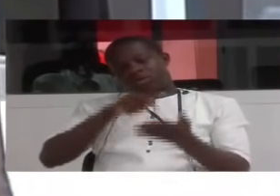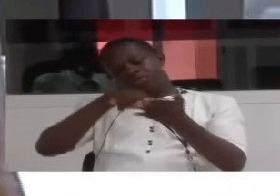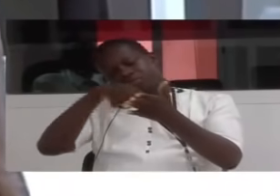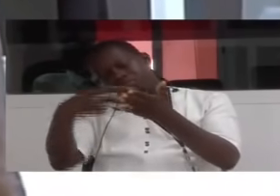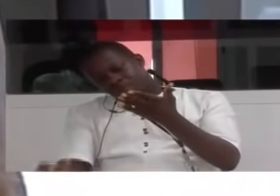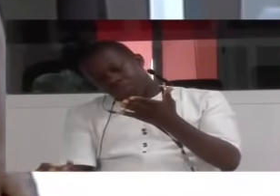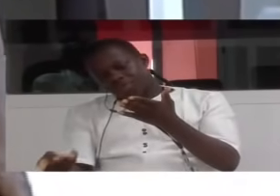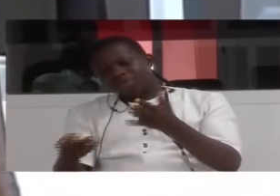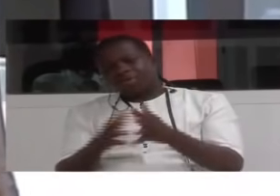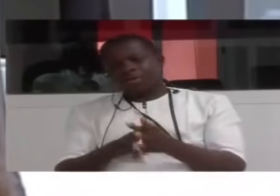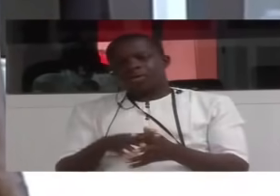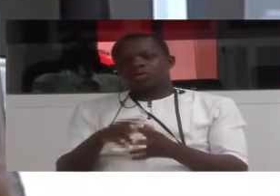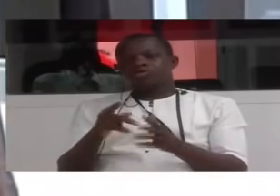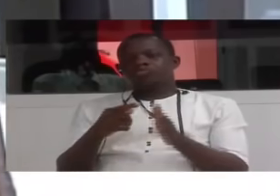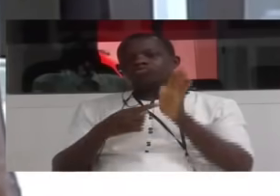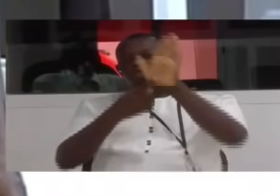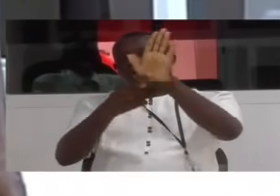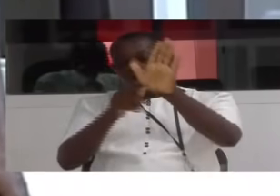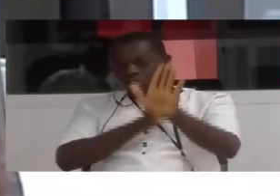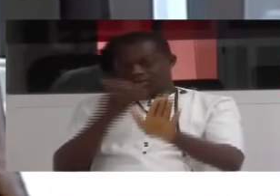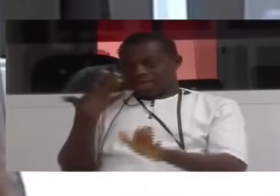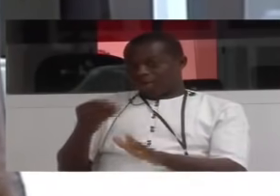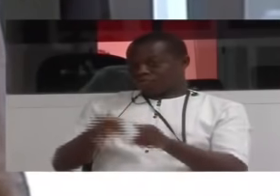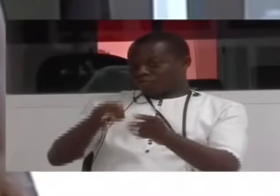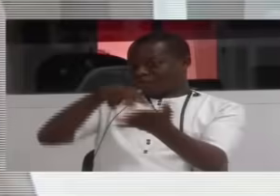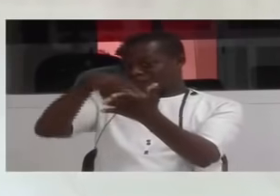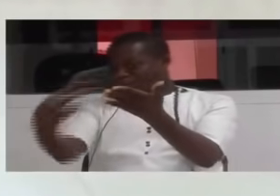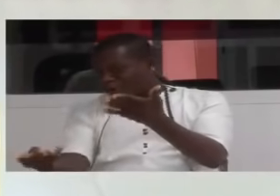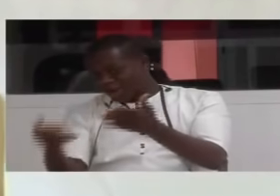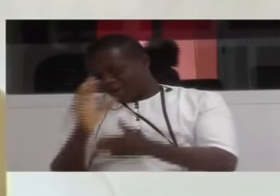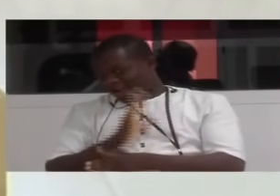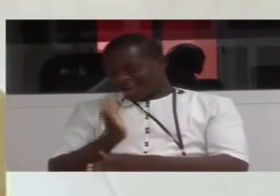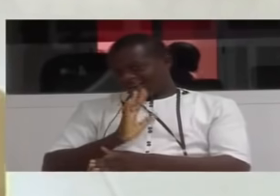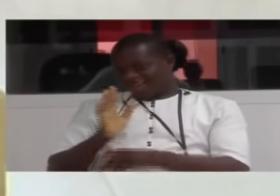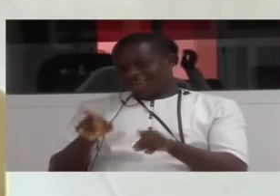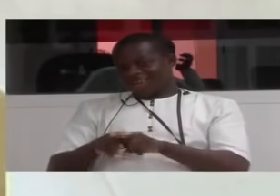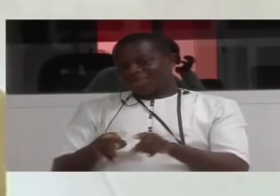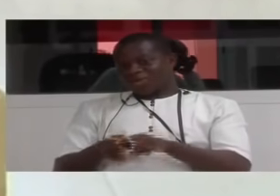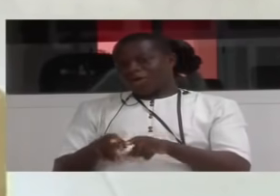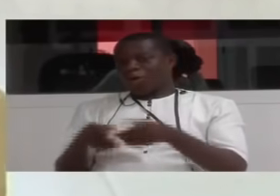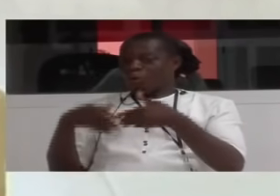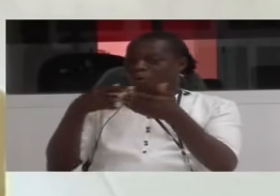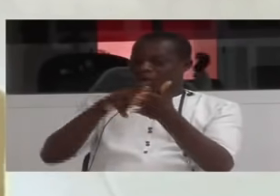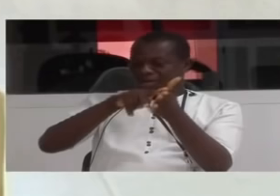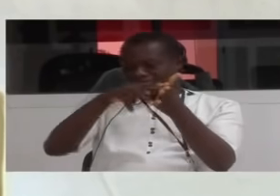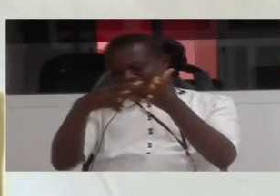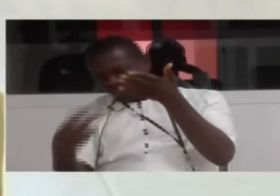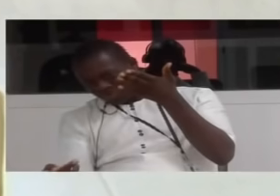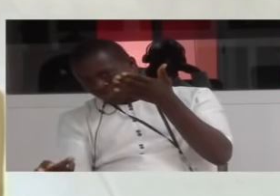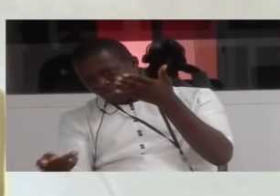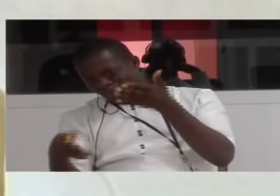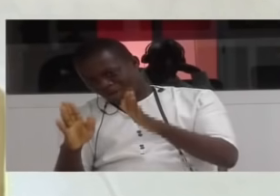fell. Show us how. You don't have to fall on the floor, but show us how she fell. Ni la daanu. Okay. She fell like